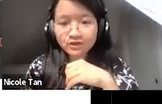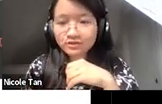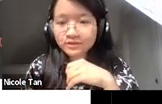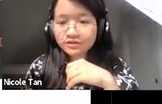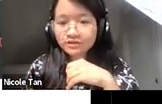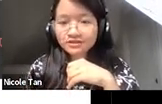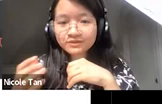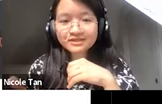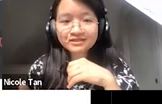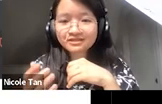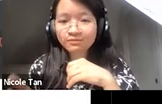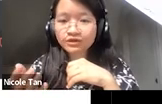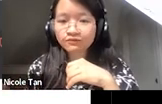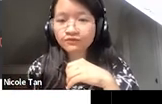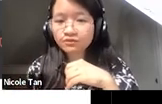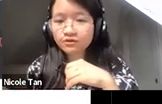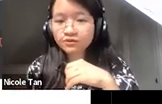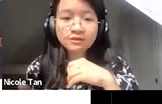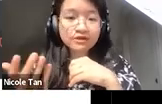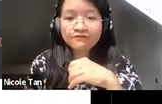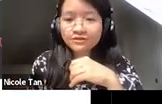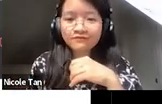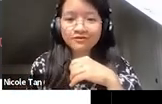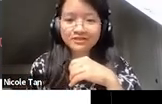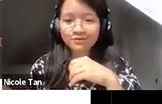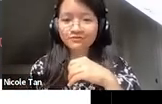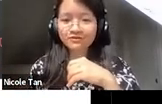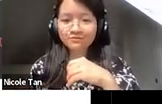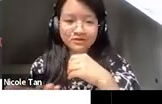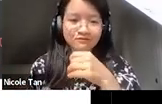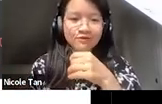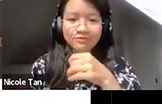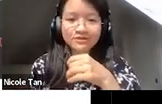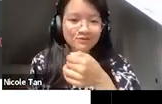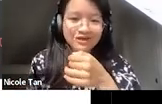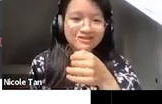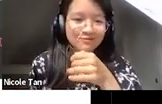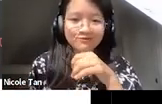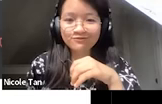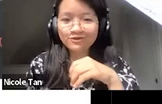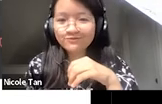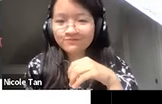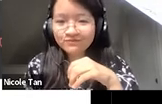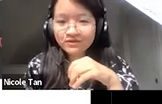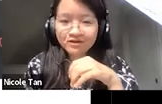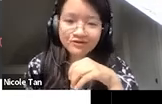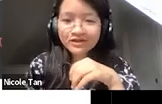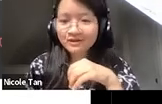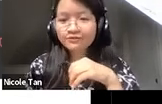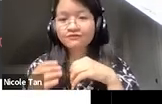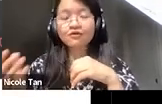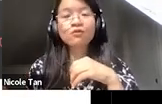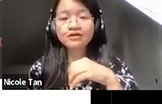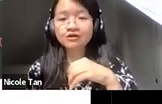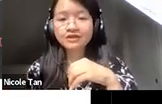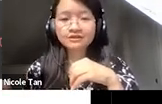top middle image simply says summary of review, which can be confusing for a customer to read because the photo is simply not a summary of the review. Other